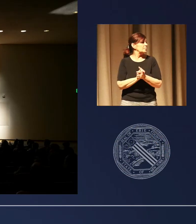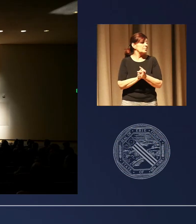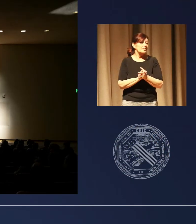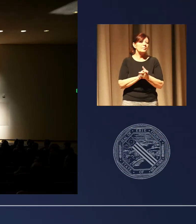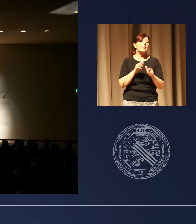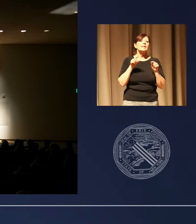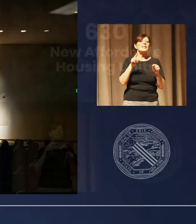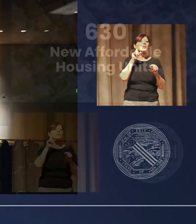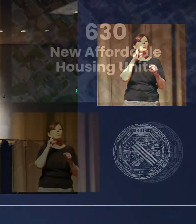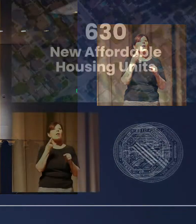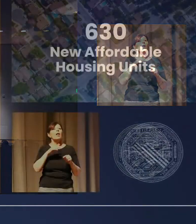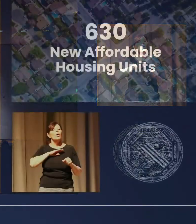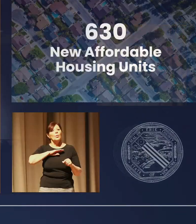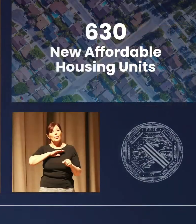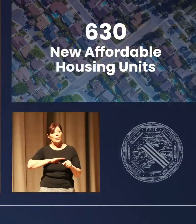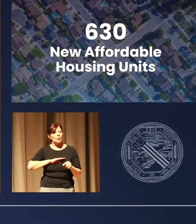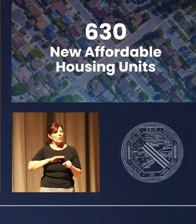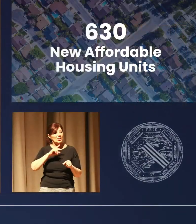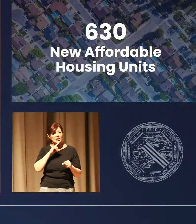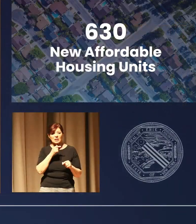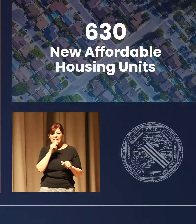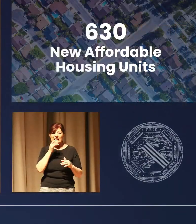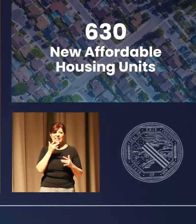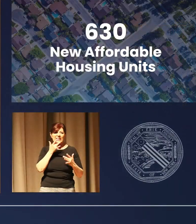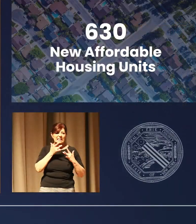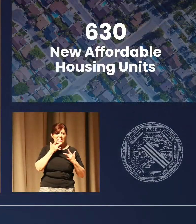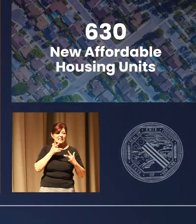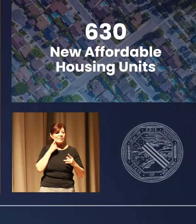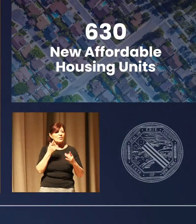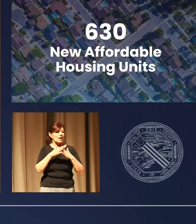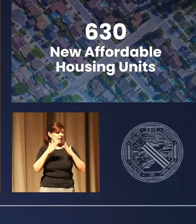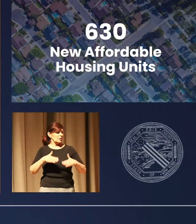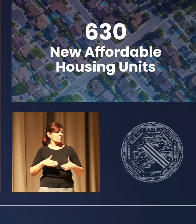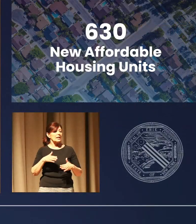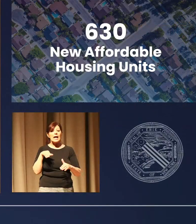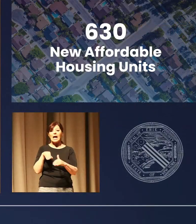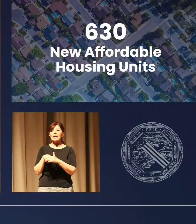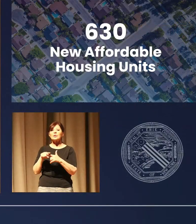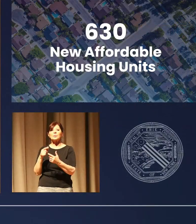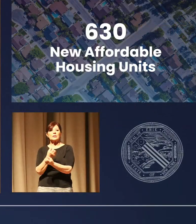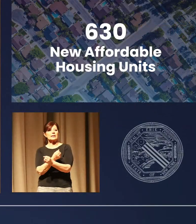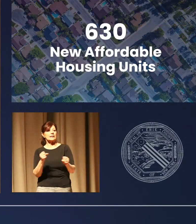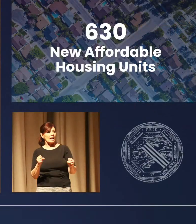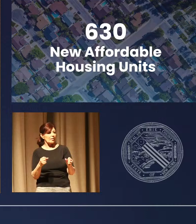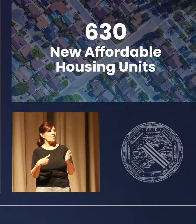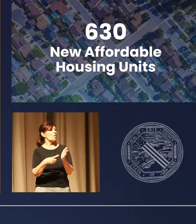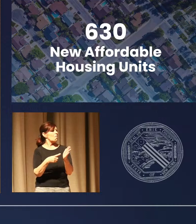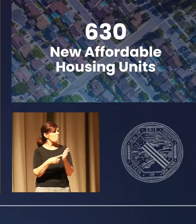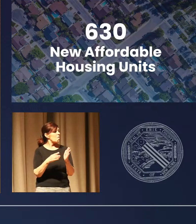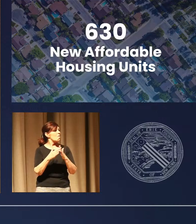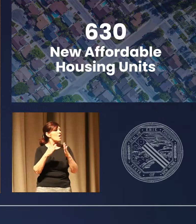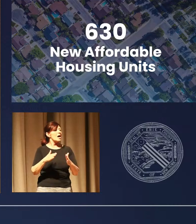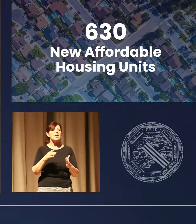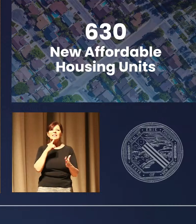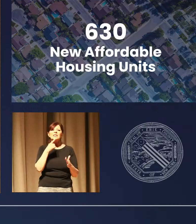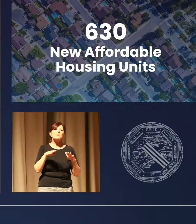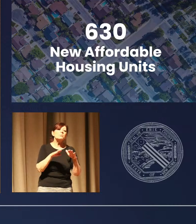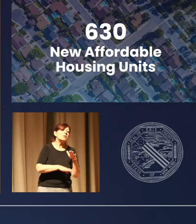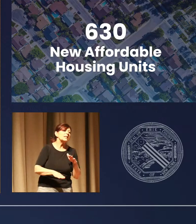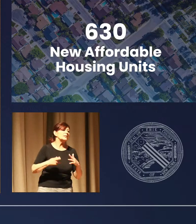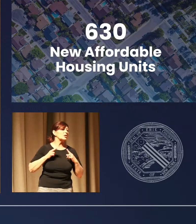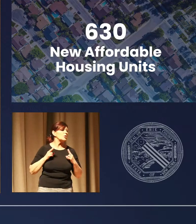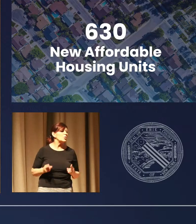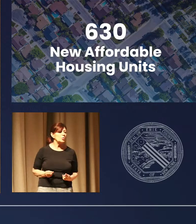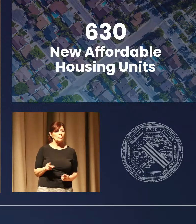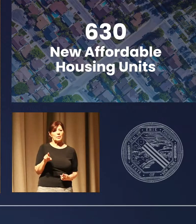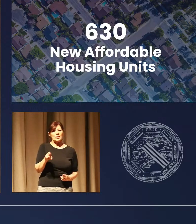This will ease the strain on our already tight housing market. Access to safe, decent, and affordable housing is a basic human need